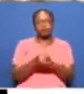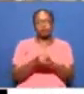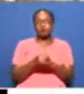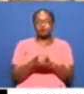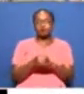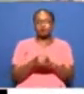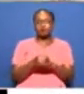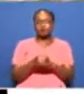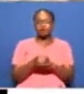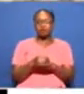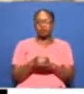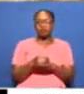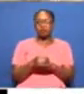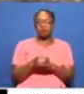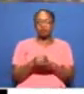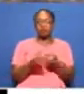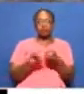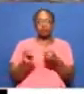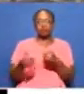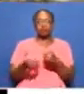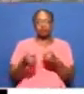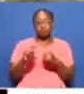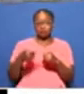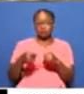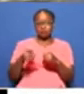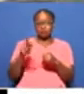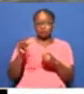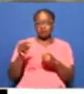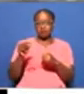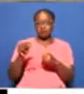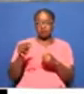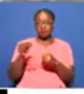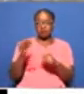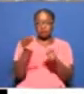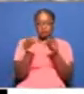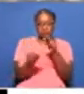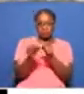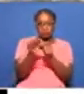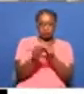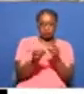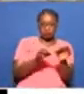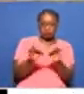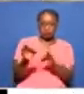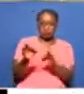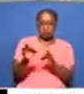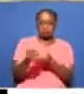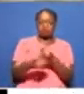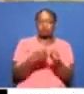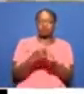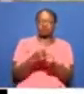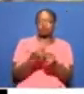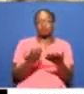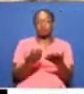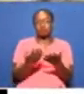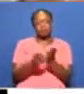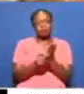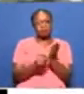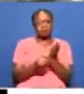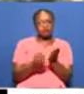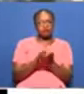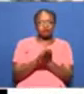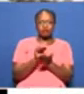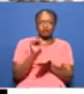An average of 60,000 kilograms can be harvested per acre annually. Unlike maize, aloe vera is a very low maintenance